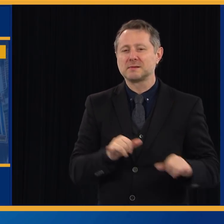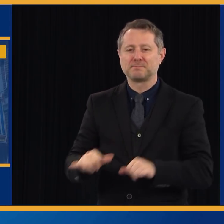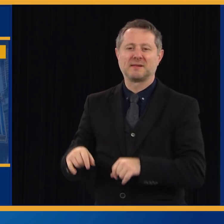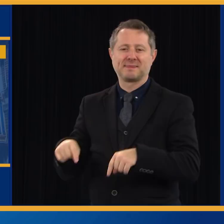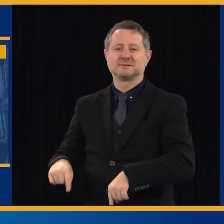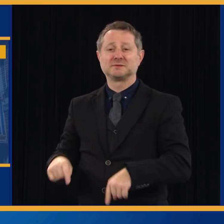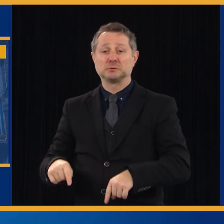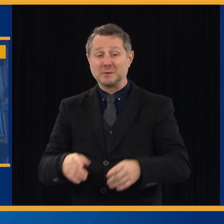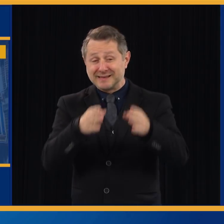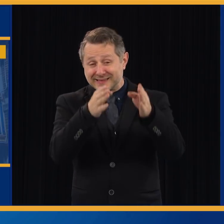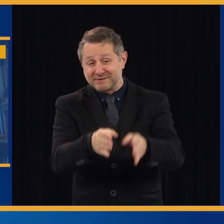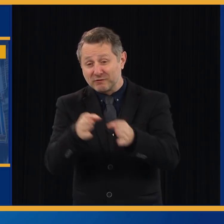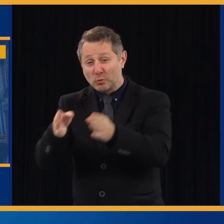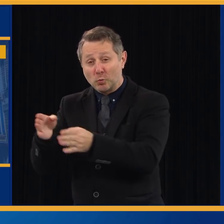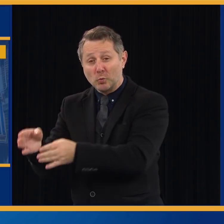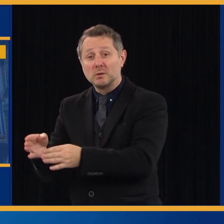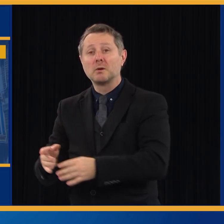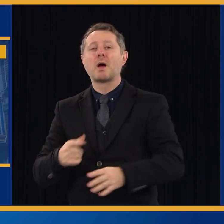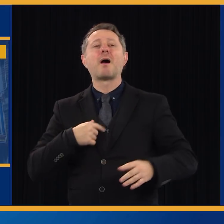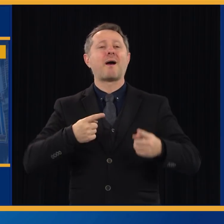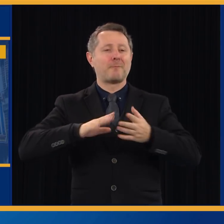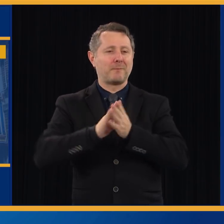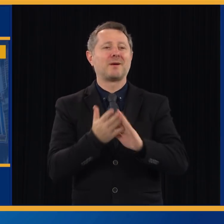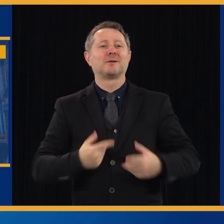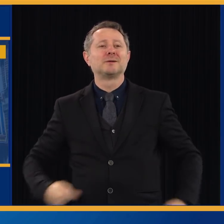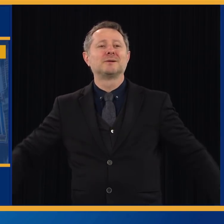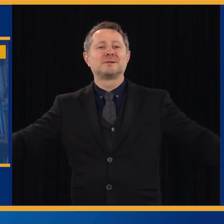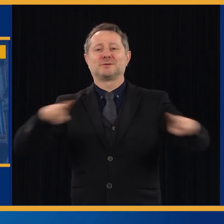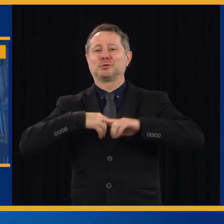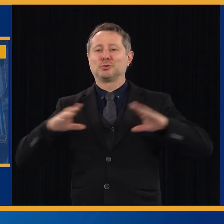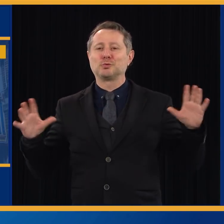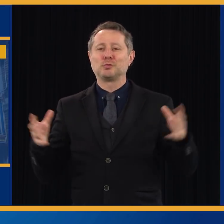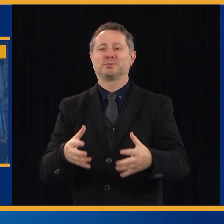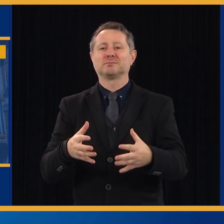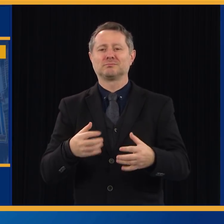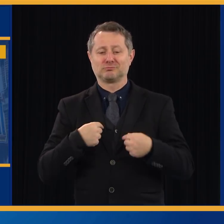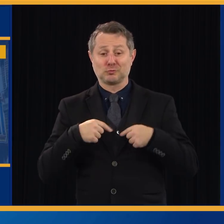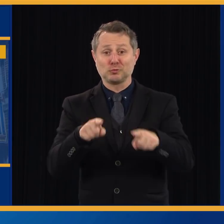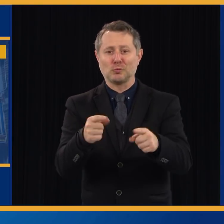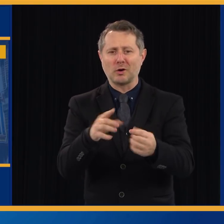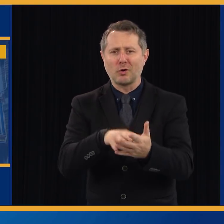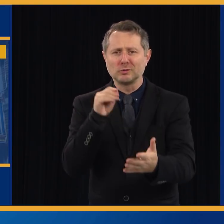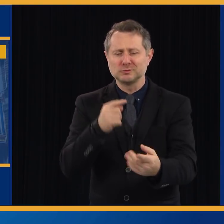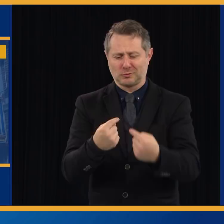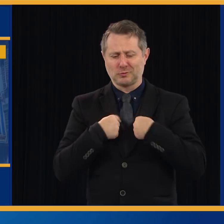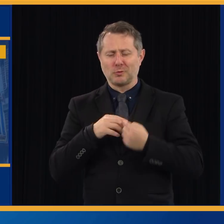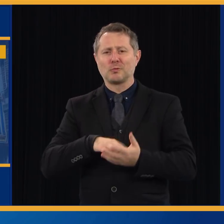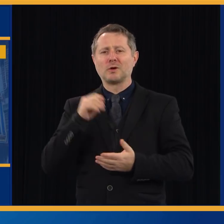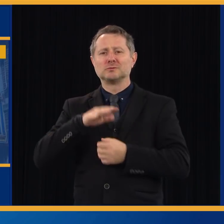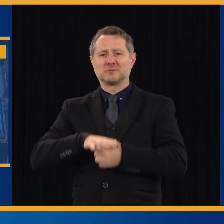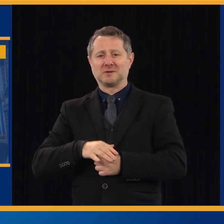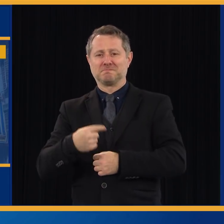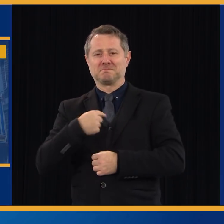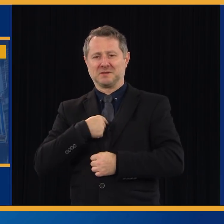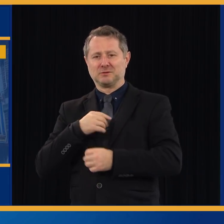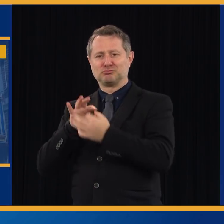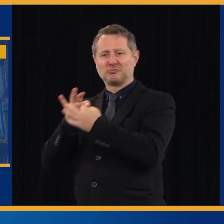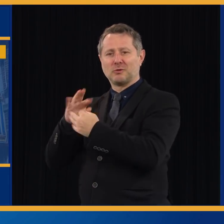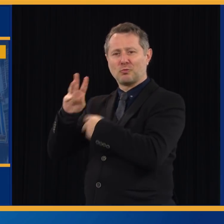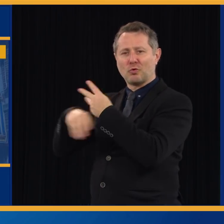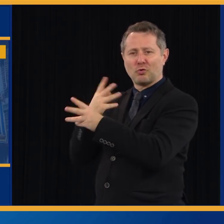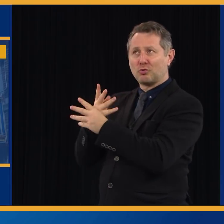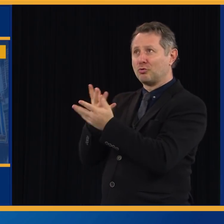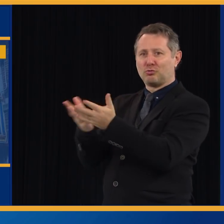it collectively. What did we learn about ourselves, about the world, about the country from